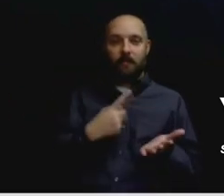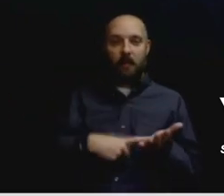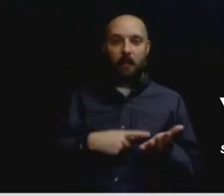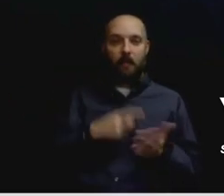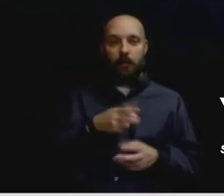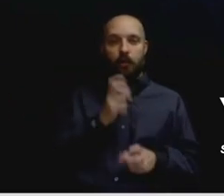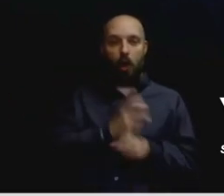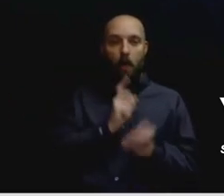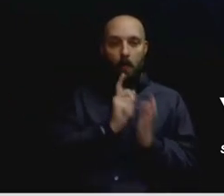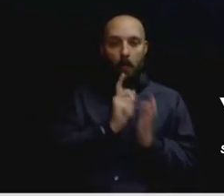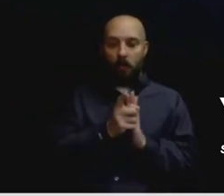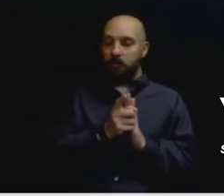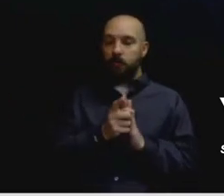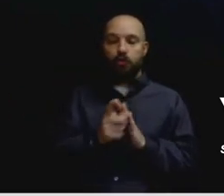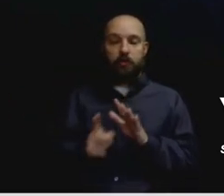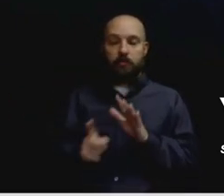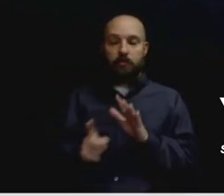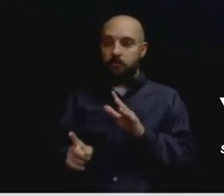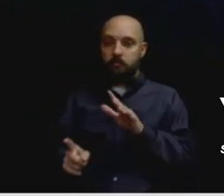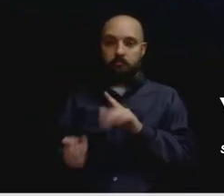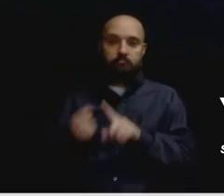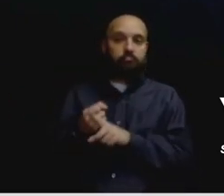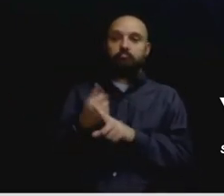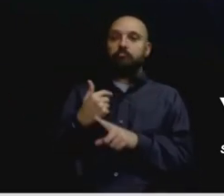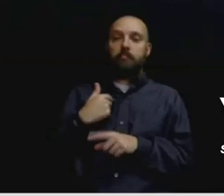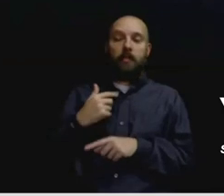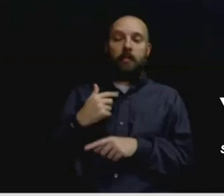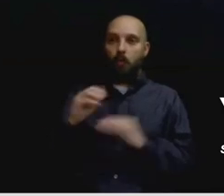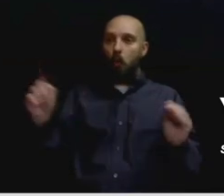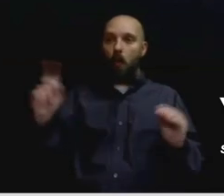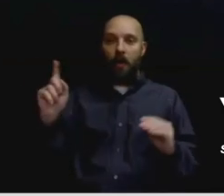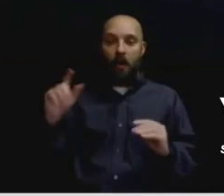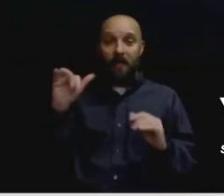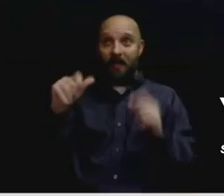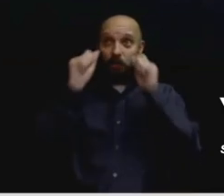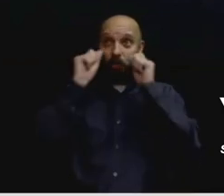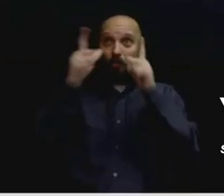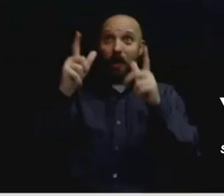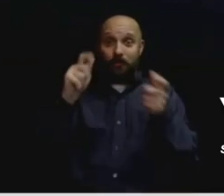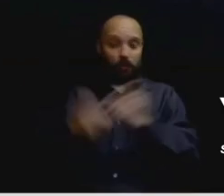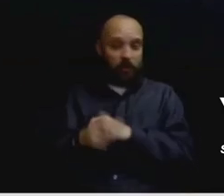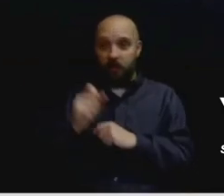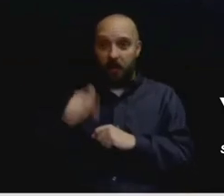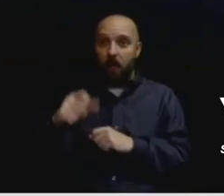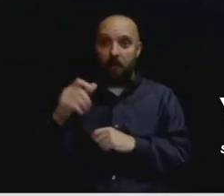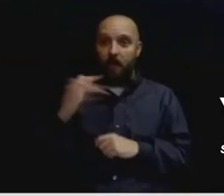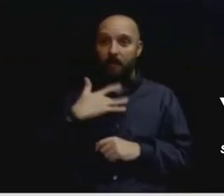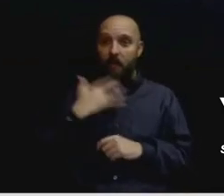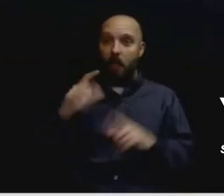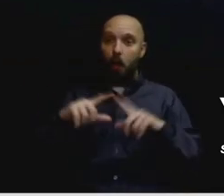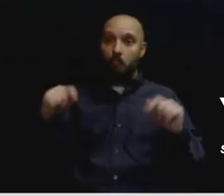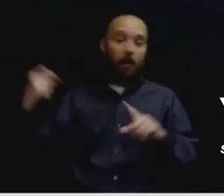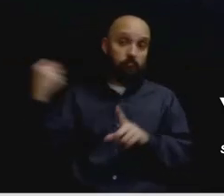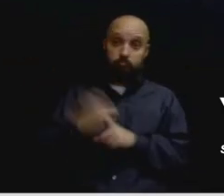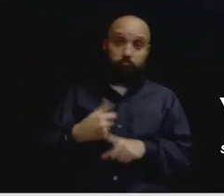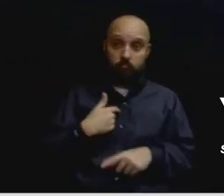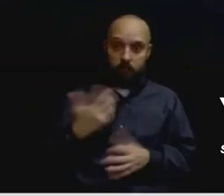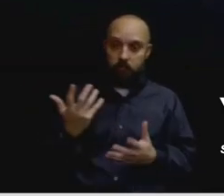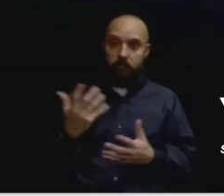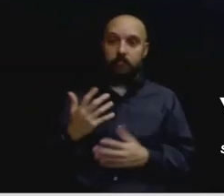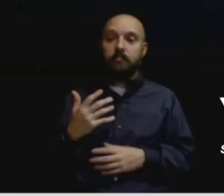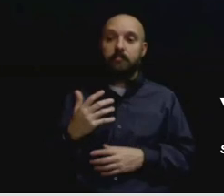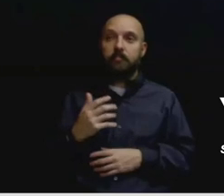up on me. That surprise change I wasn't expecting can hit like a brick coming down on me. Weighing with sudden emotions